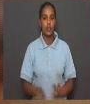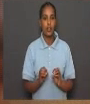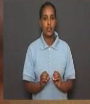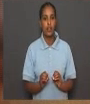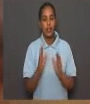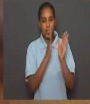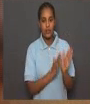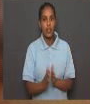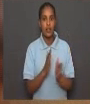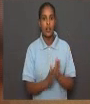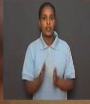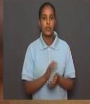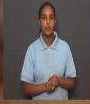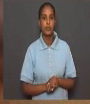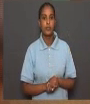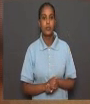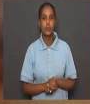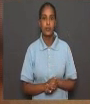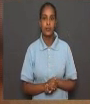Students, let's get ready.